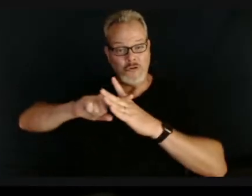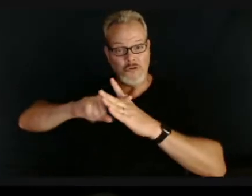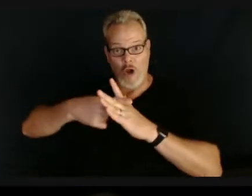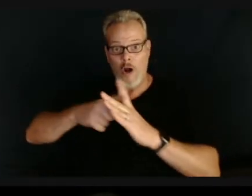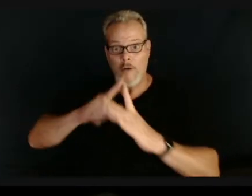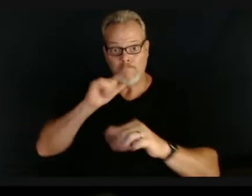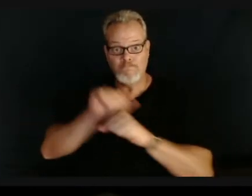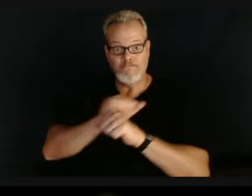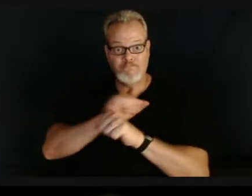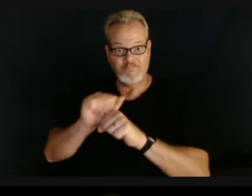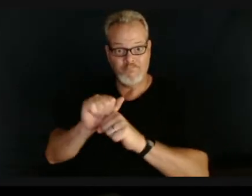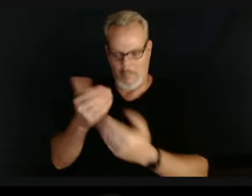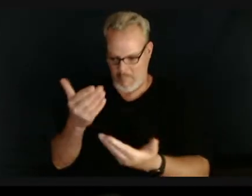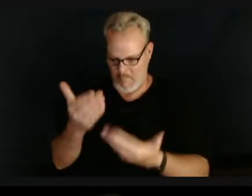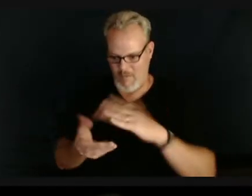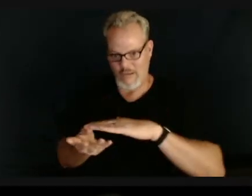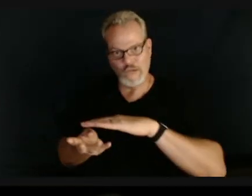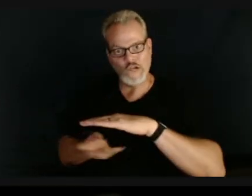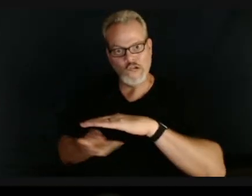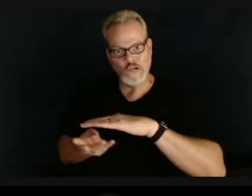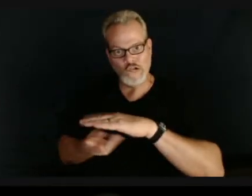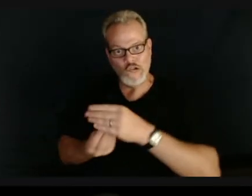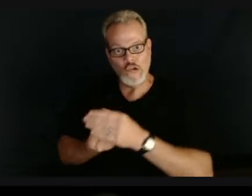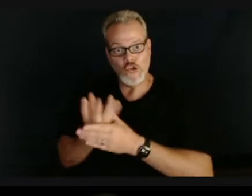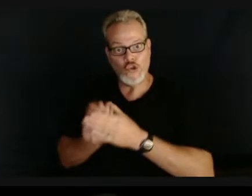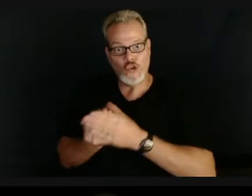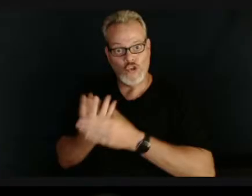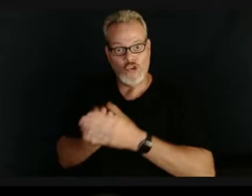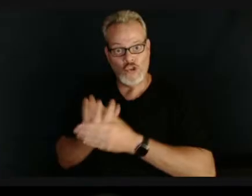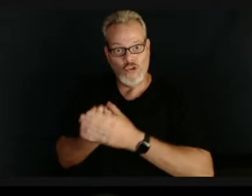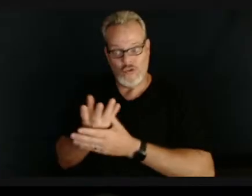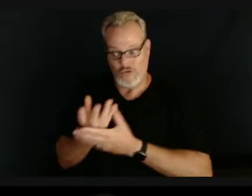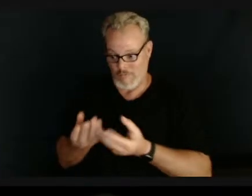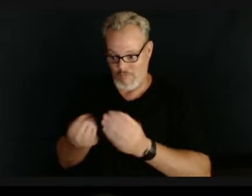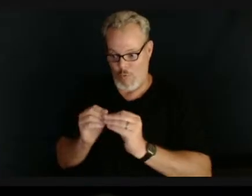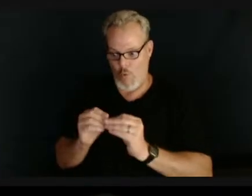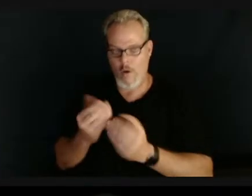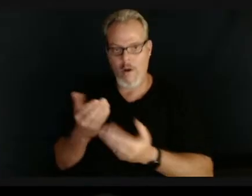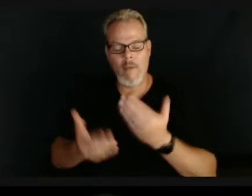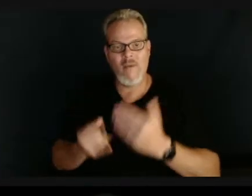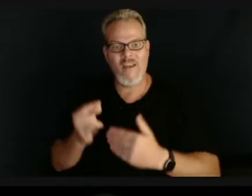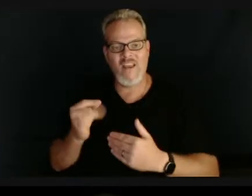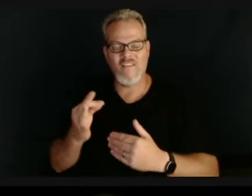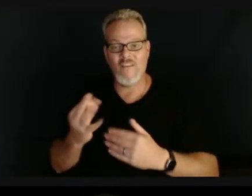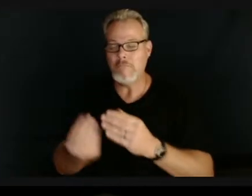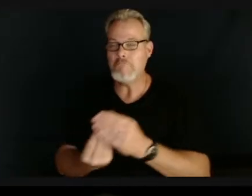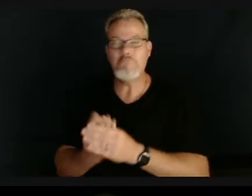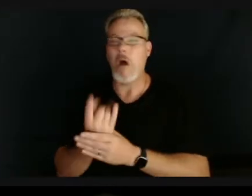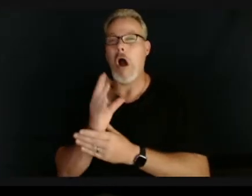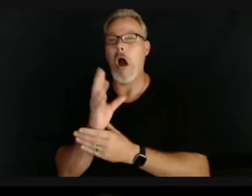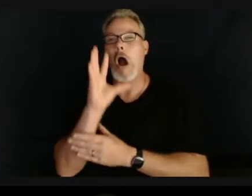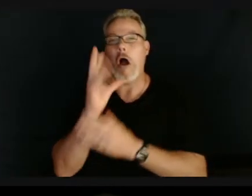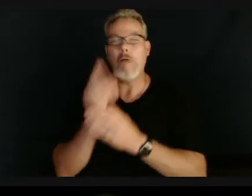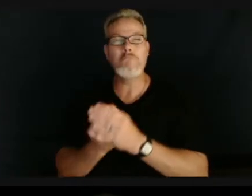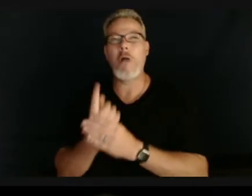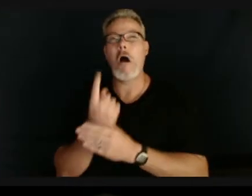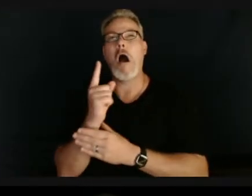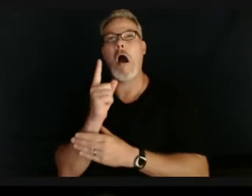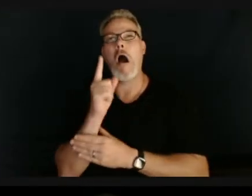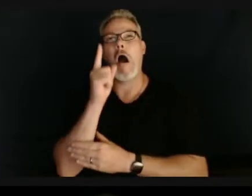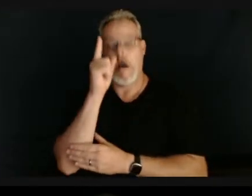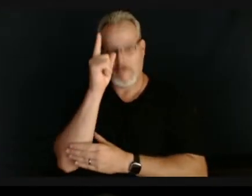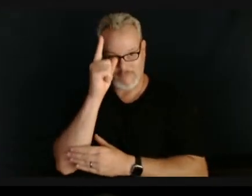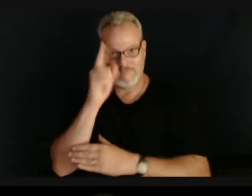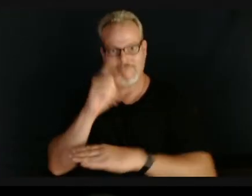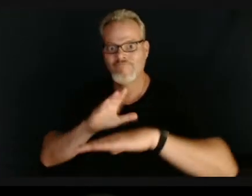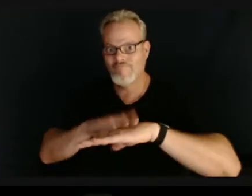lava being more continuously emitting, and then if it's separated by some main fountain phase, then some fountain phase alert